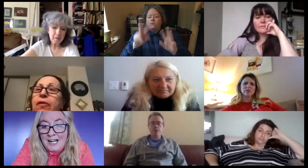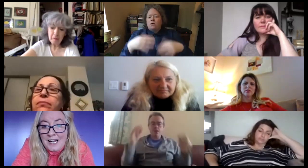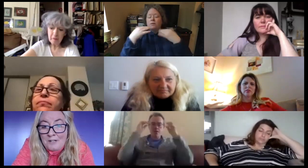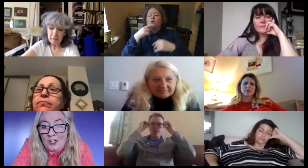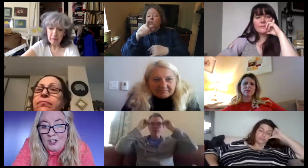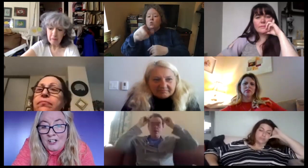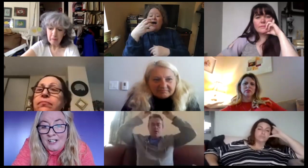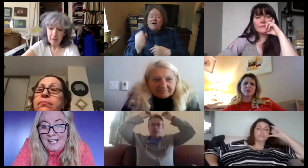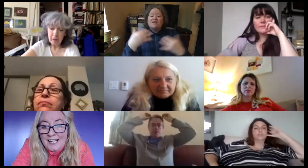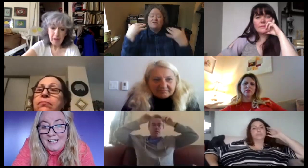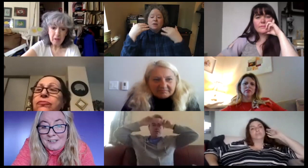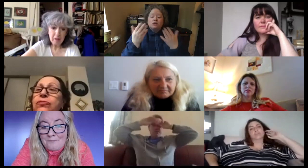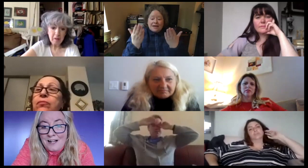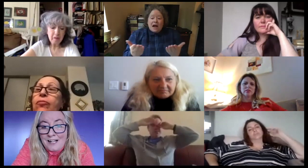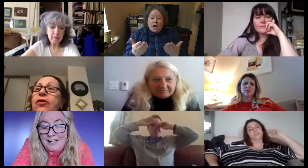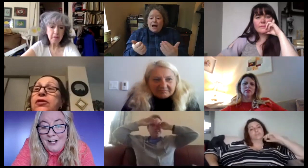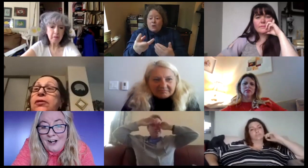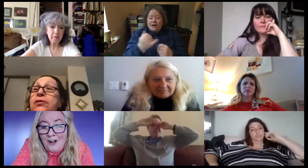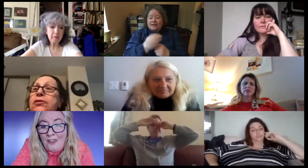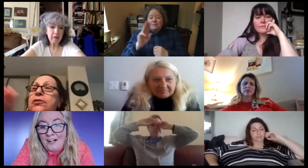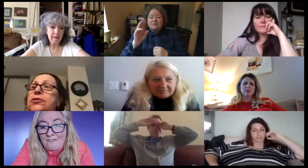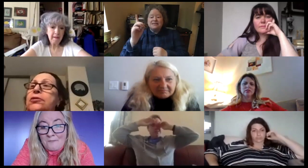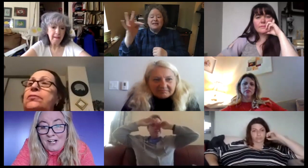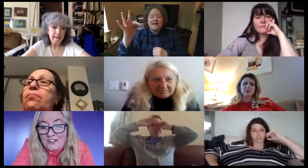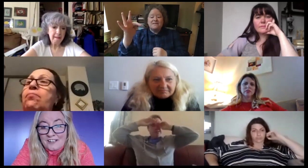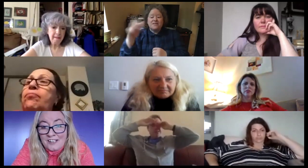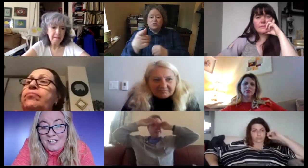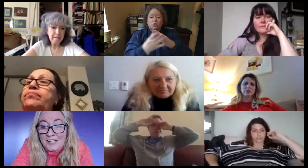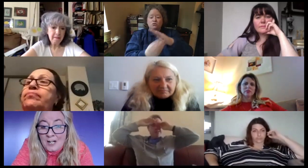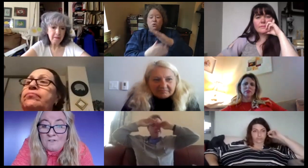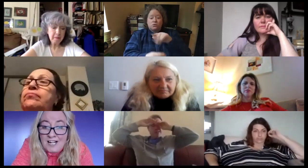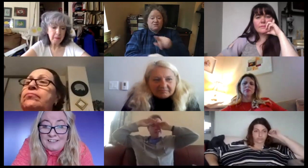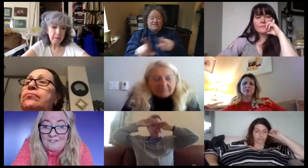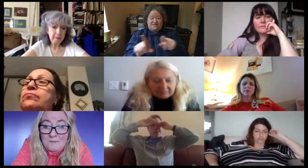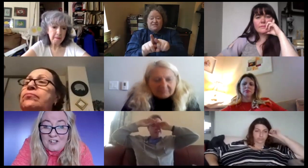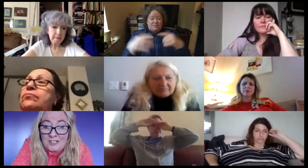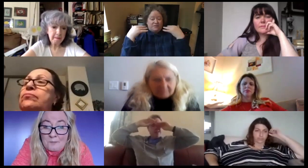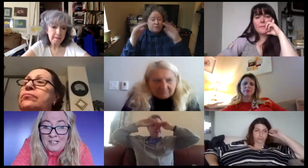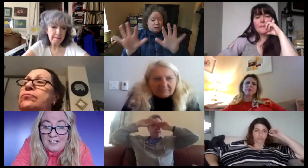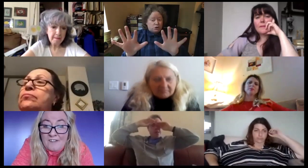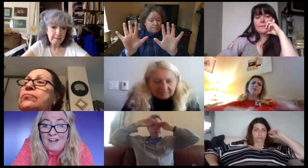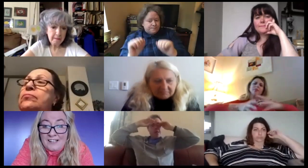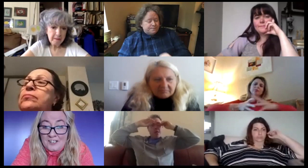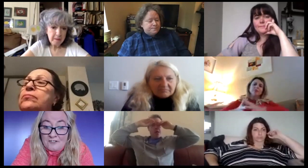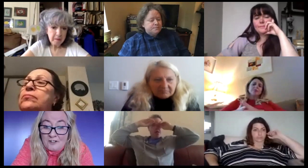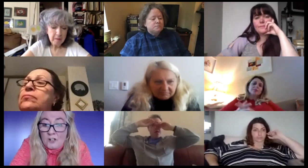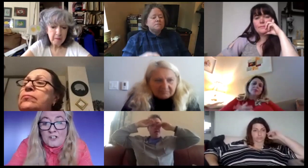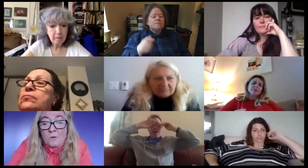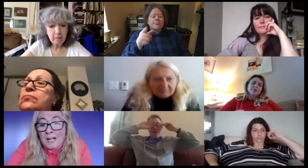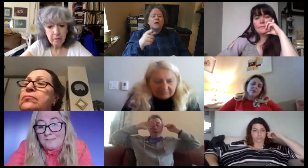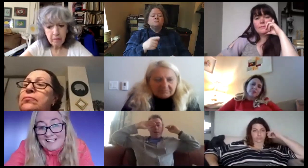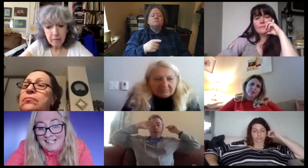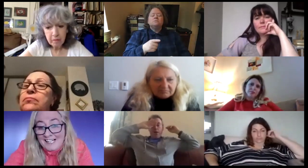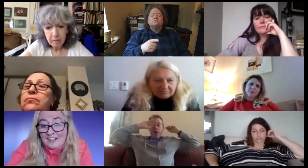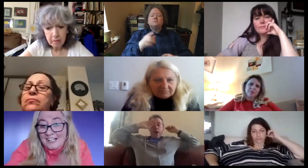I am looking at my other information. Now you've got the information in the PDF and there's recording. So